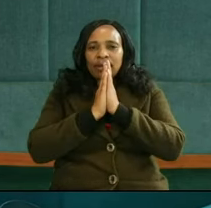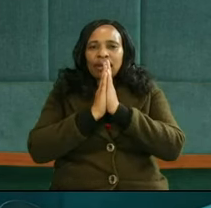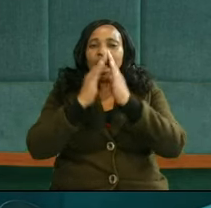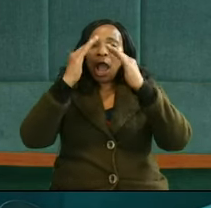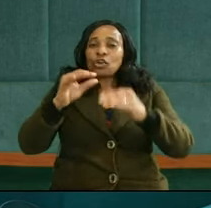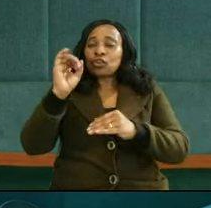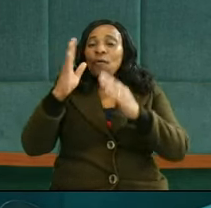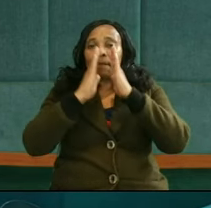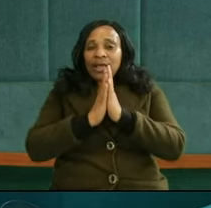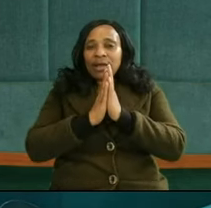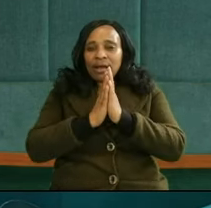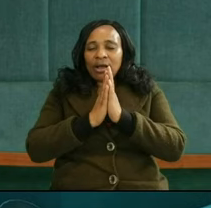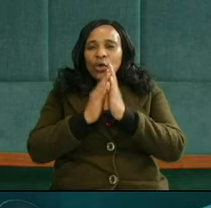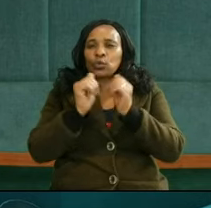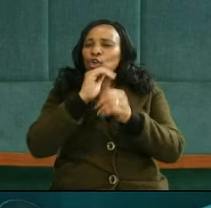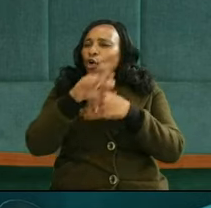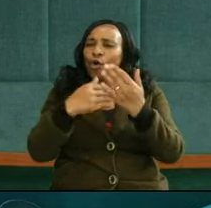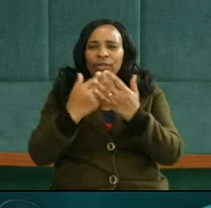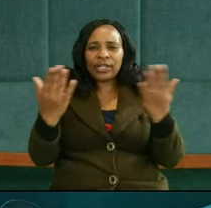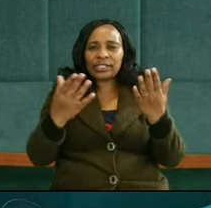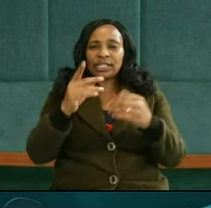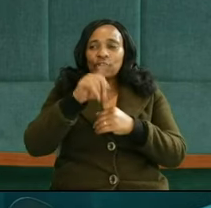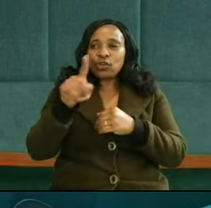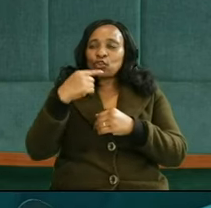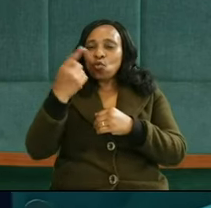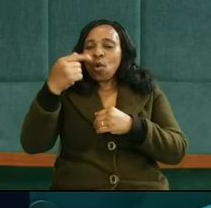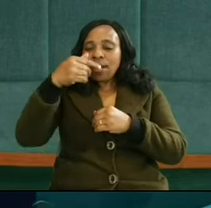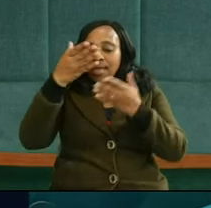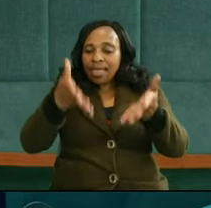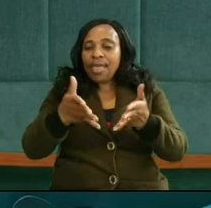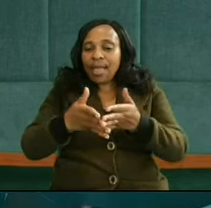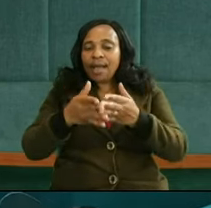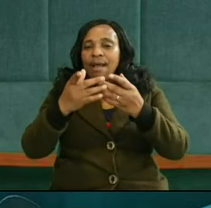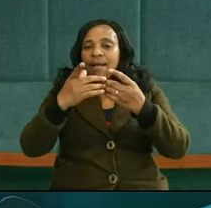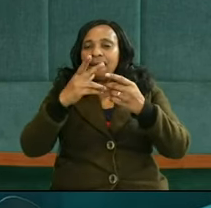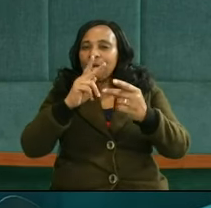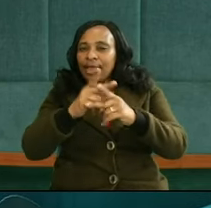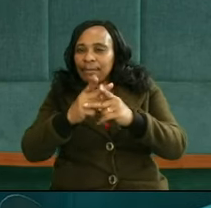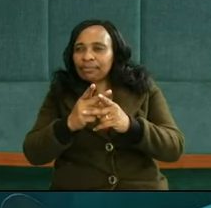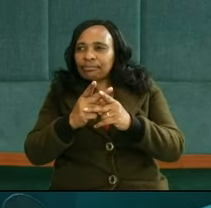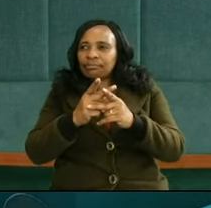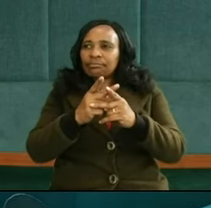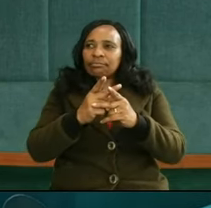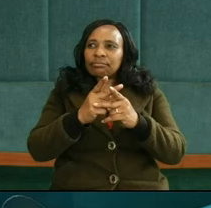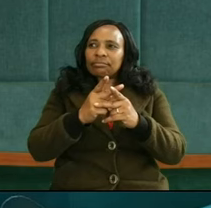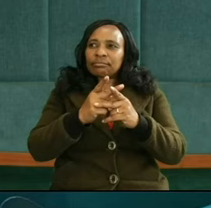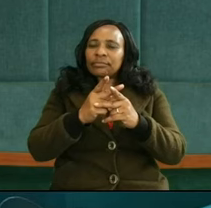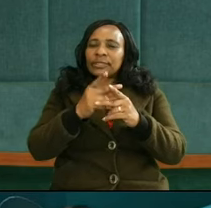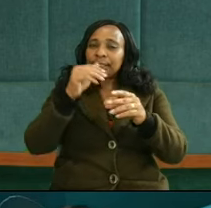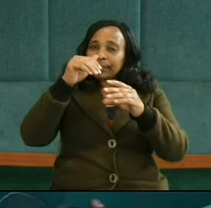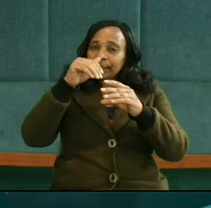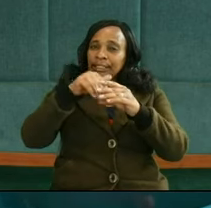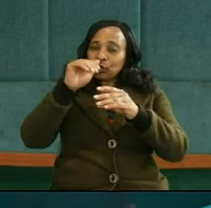house of prayer for all nations, those of us who are here physically and the many of your